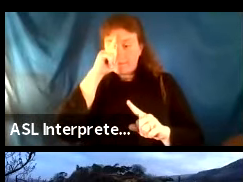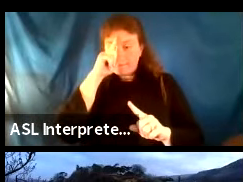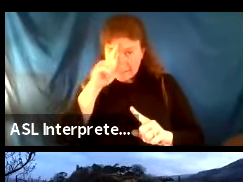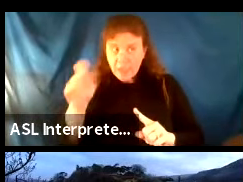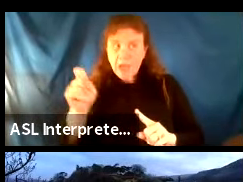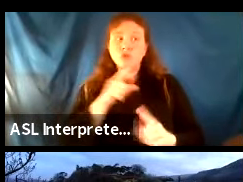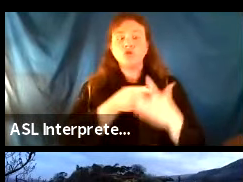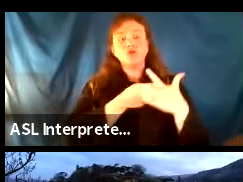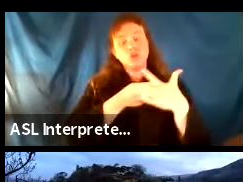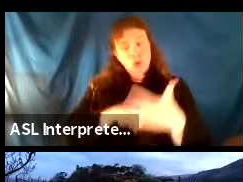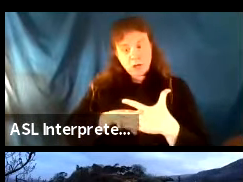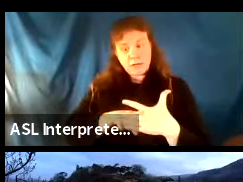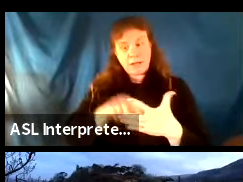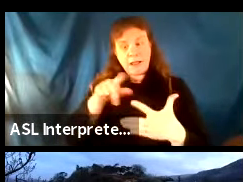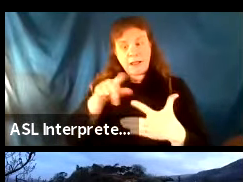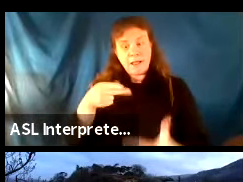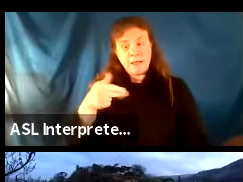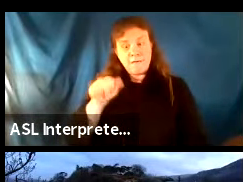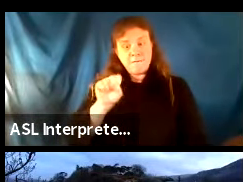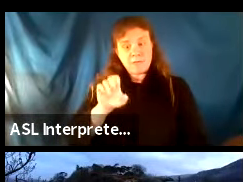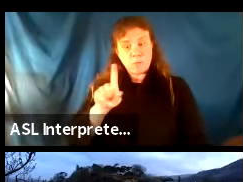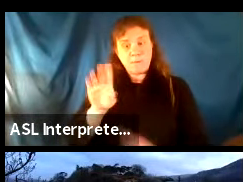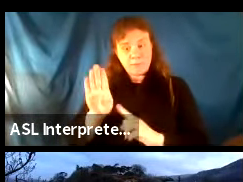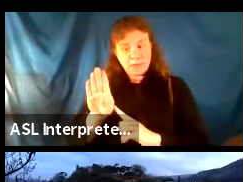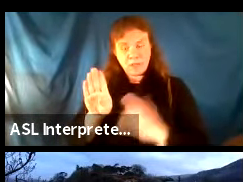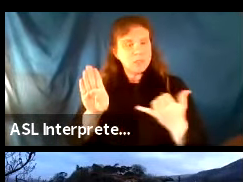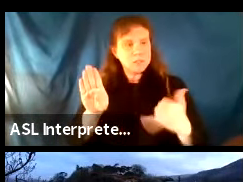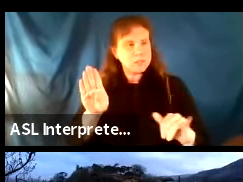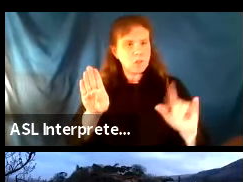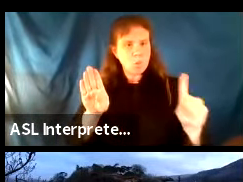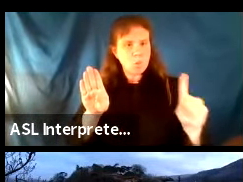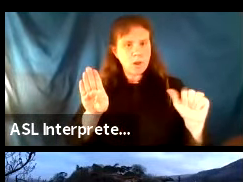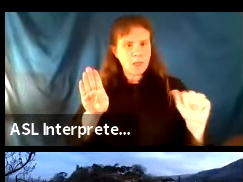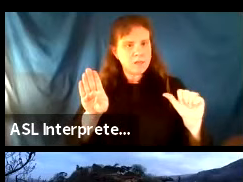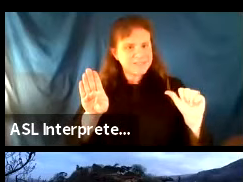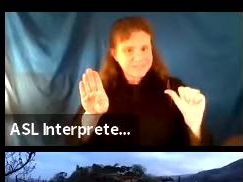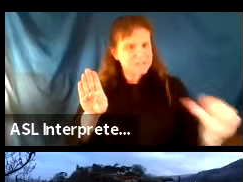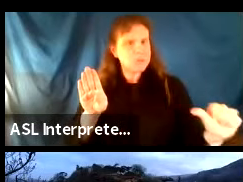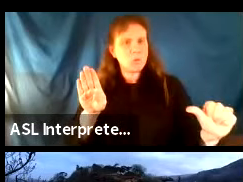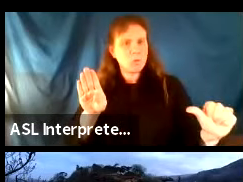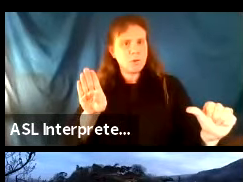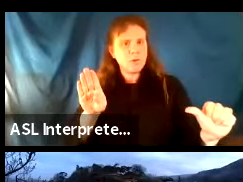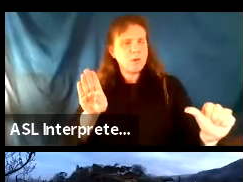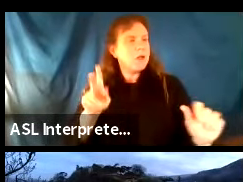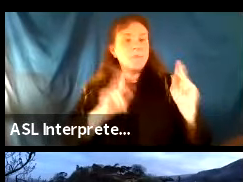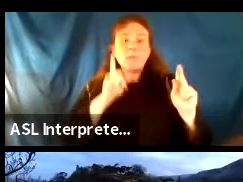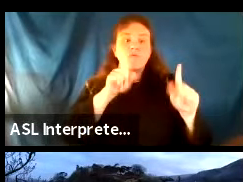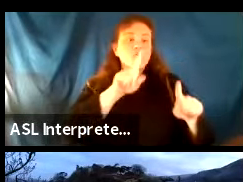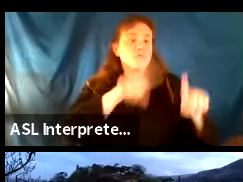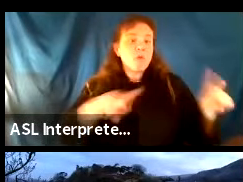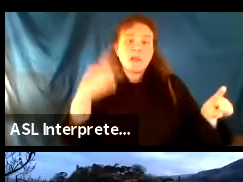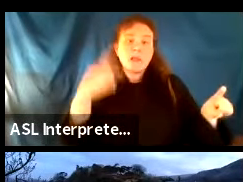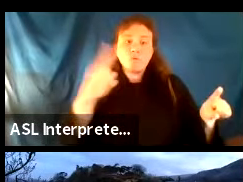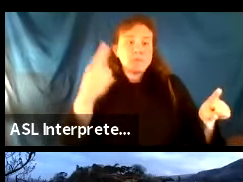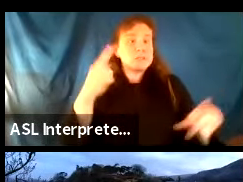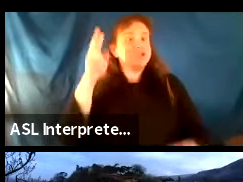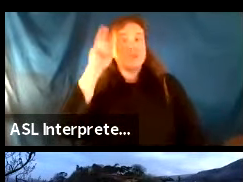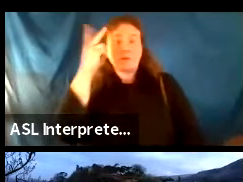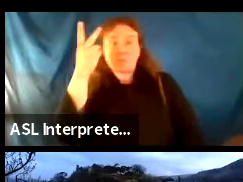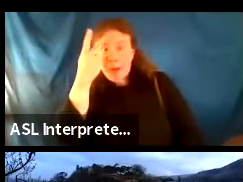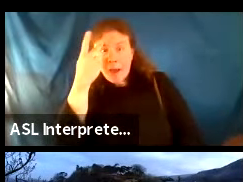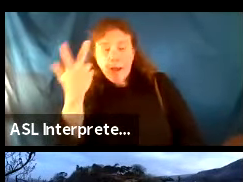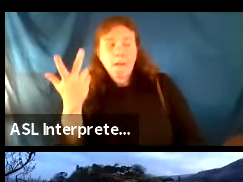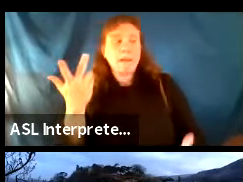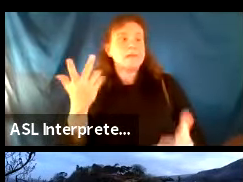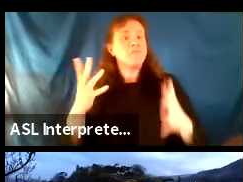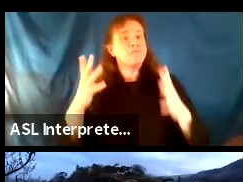phase 1B, you're still going to continue with phase 1A because there's going to be people for a variety of reasons have changed their mind, coming back